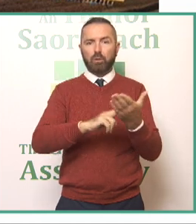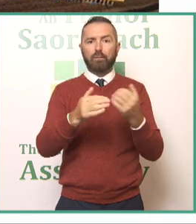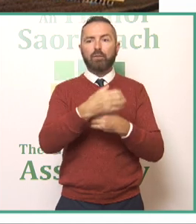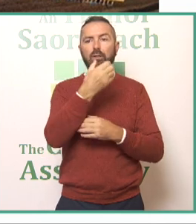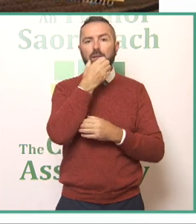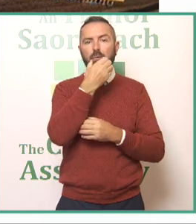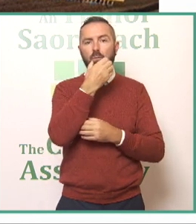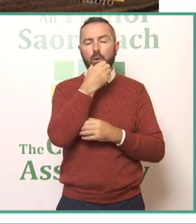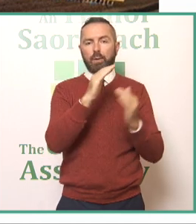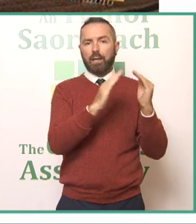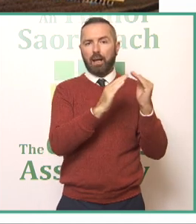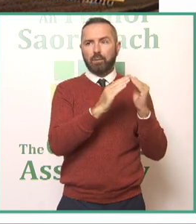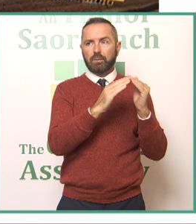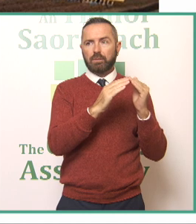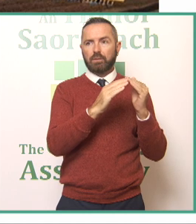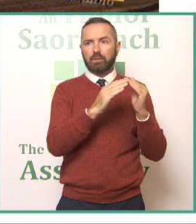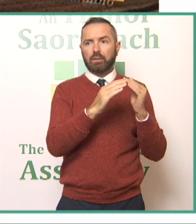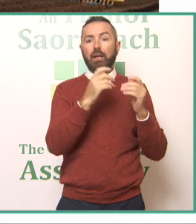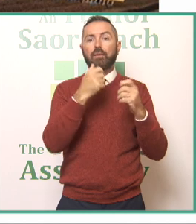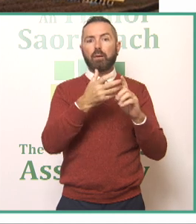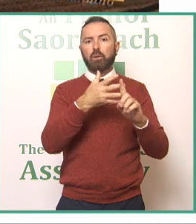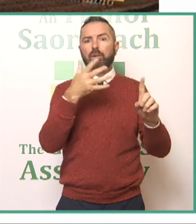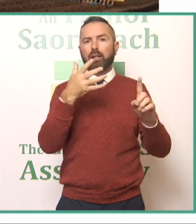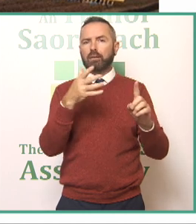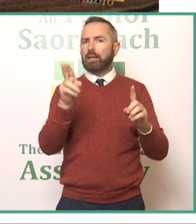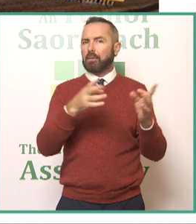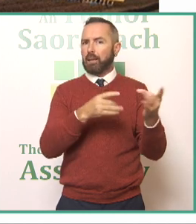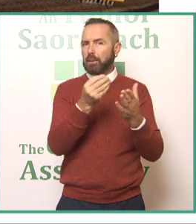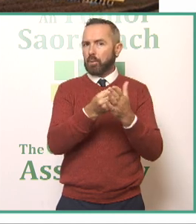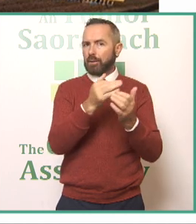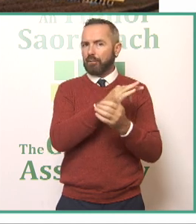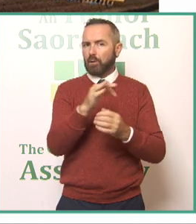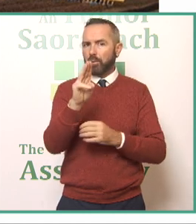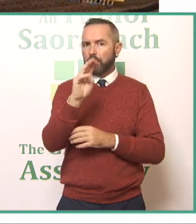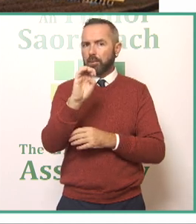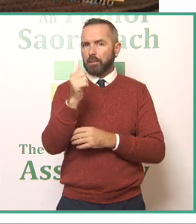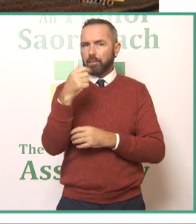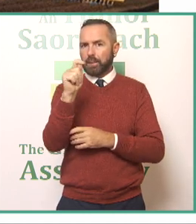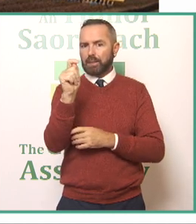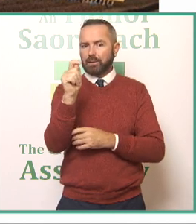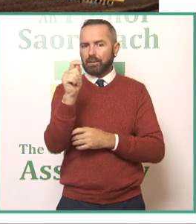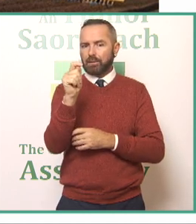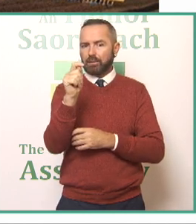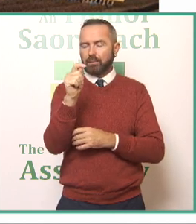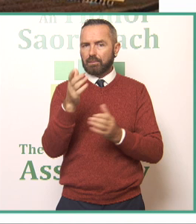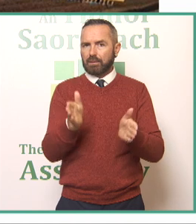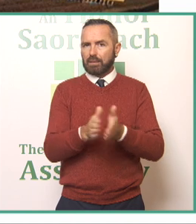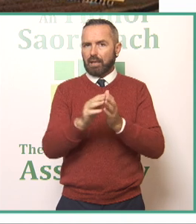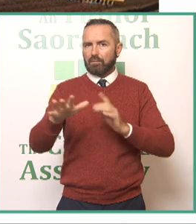you know, we're a poor nation. And then we realized there was money in peat and, you know, as a growing media. And, you